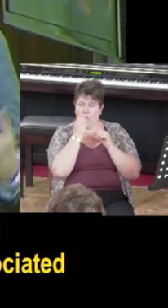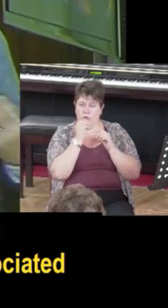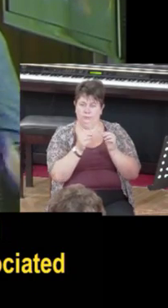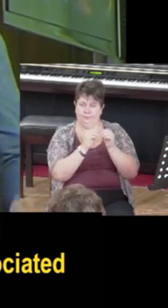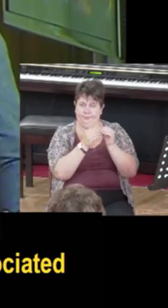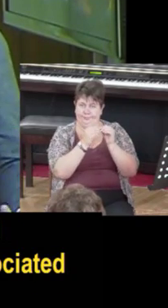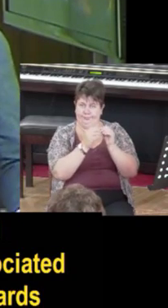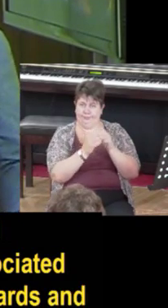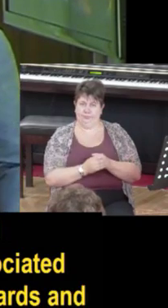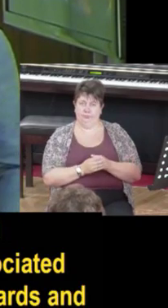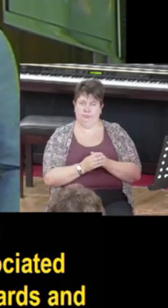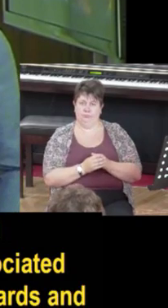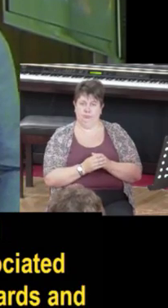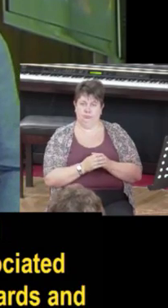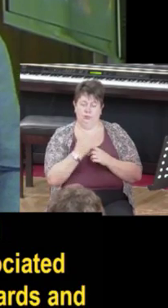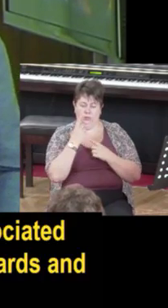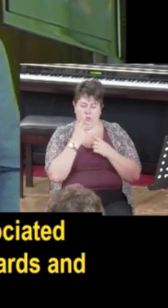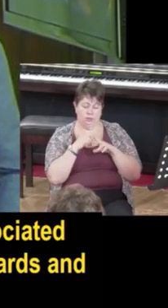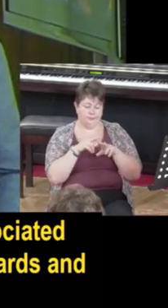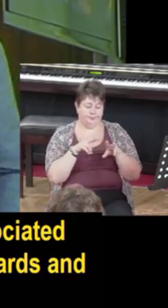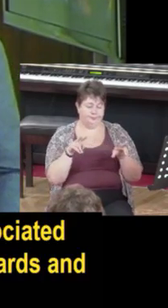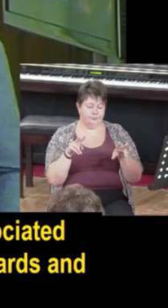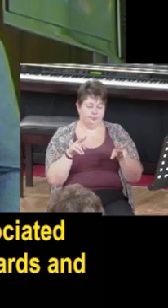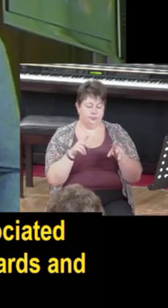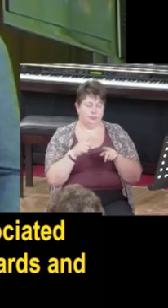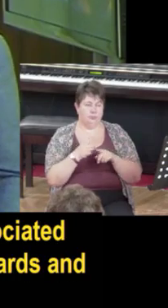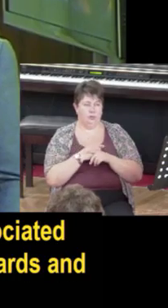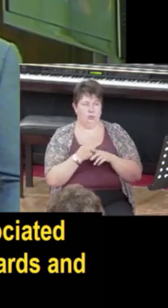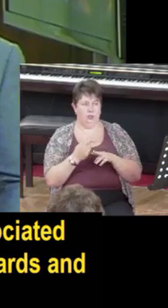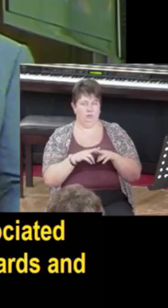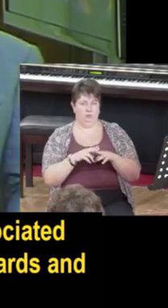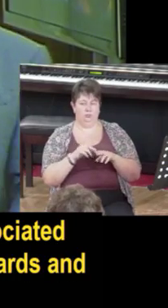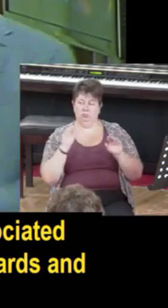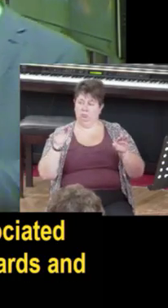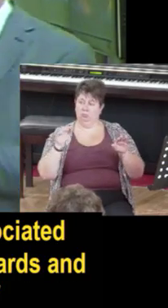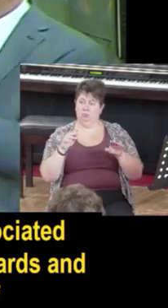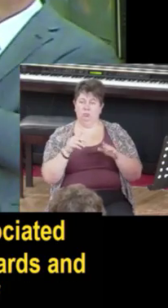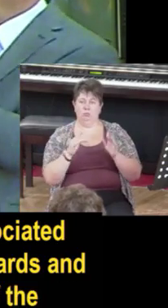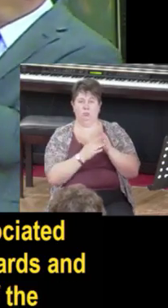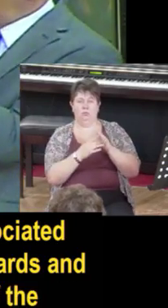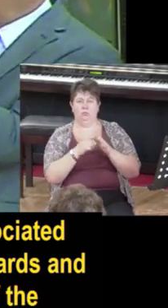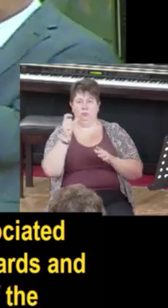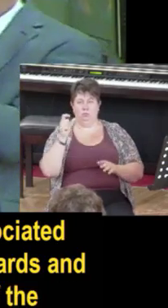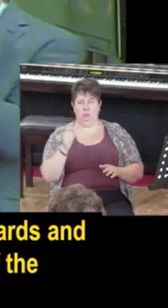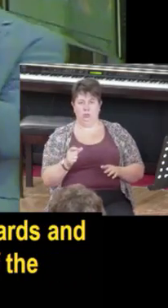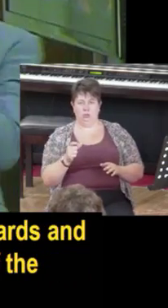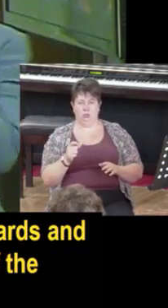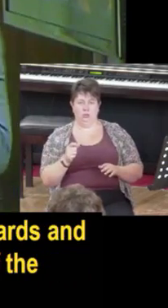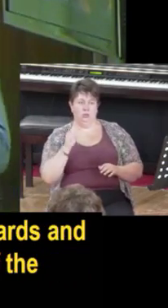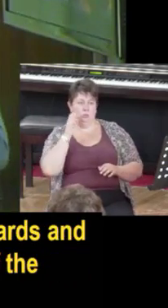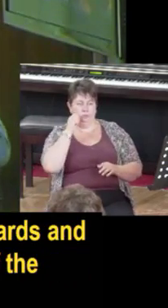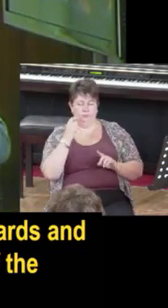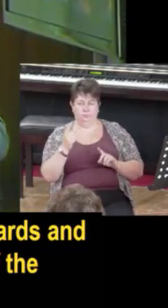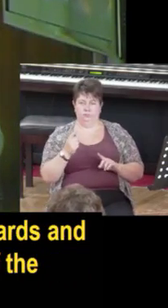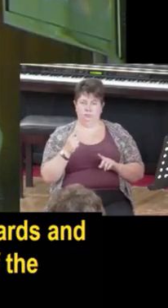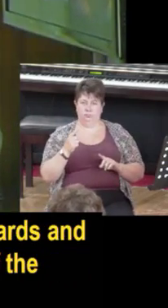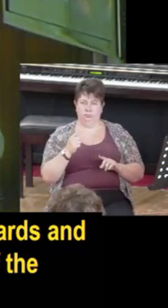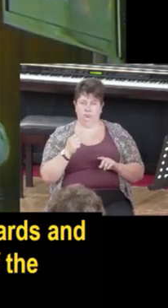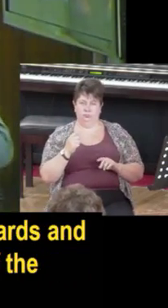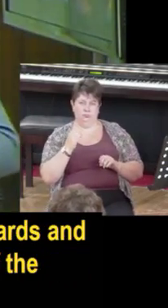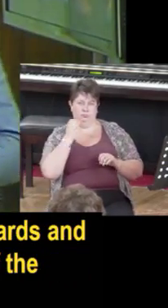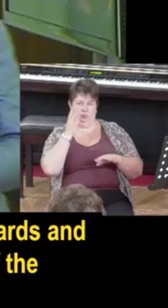In ancient times, one of the outward signs of an important person was that they would wear a big fancy